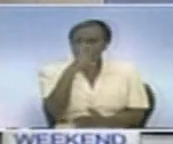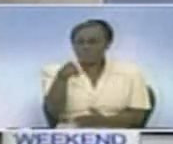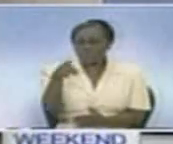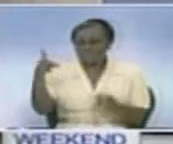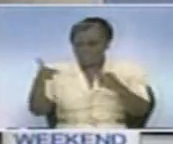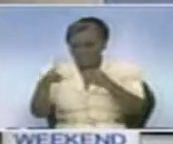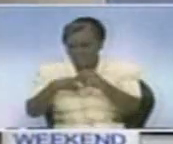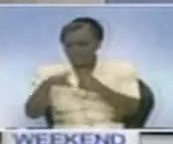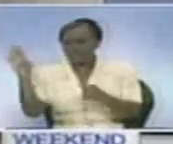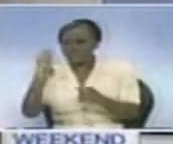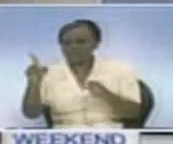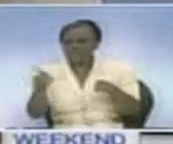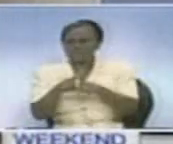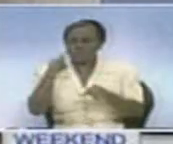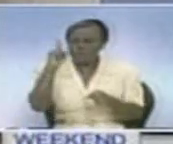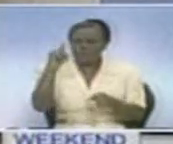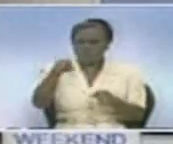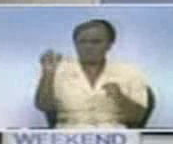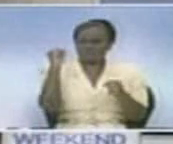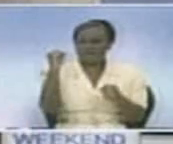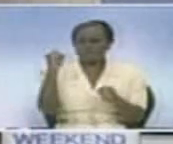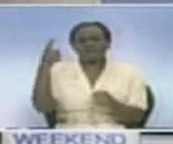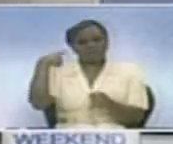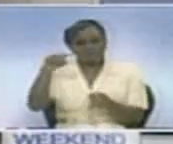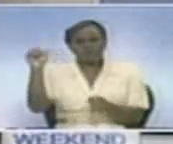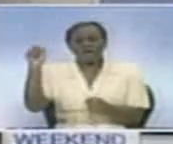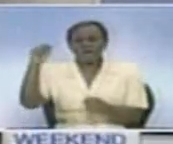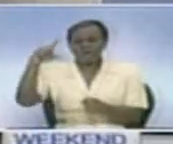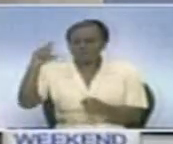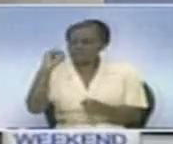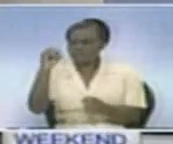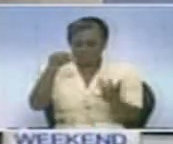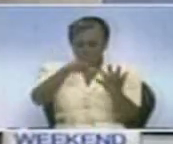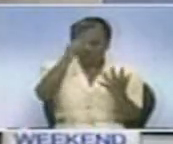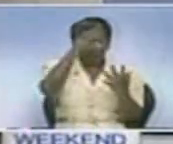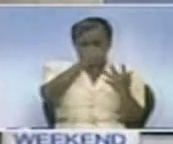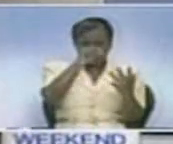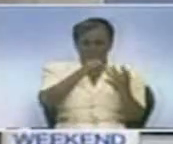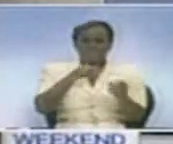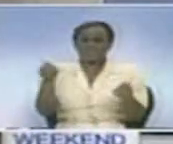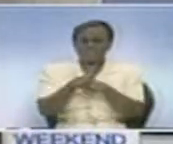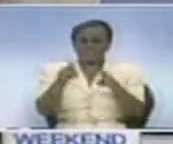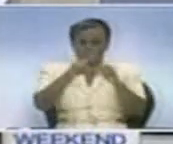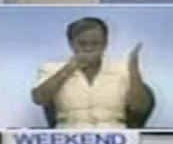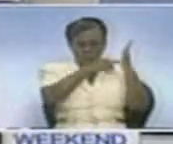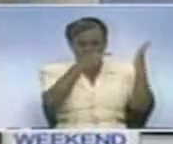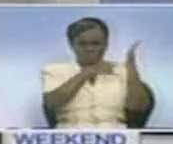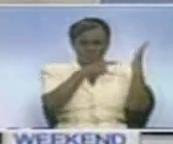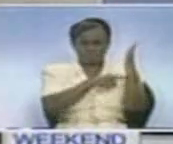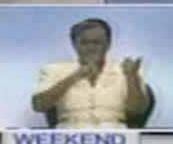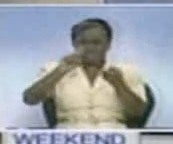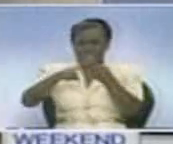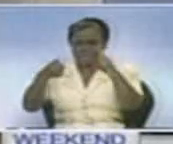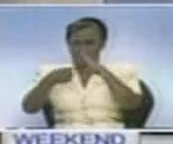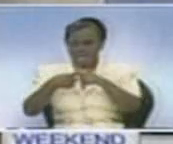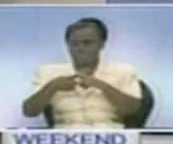also 1.5 billion shillings for Project Nexus. So I'm just taking a look at some of these. They also addressed issues to do with the standard gauge railway, saying